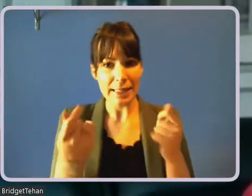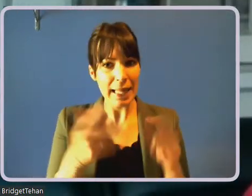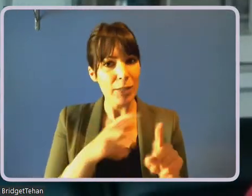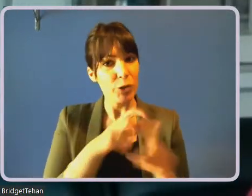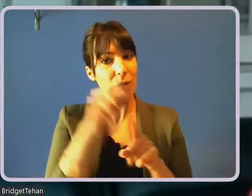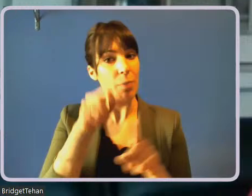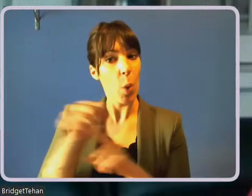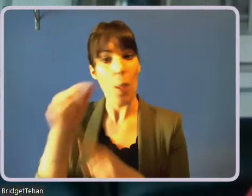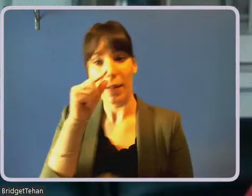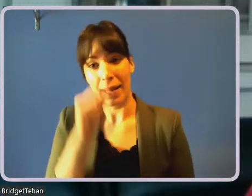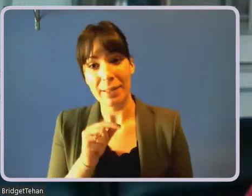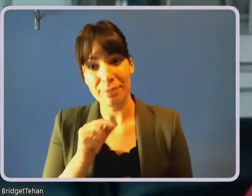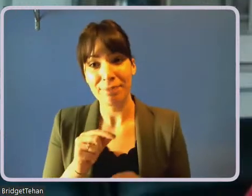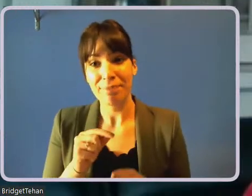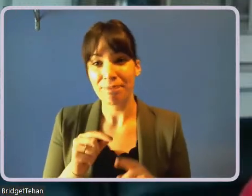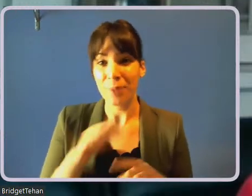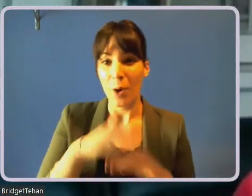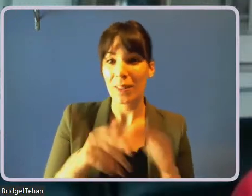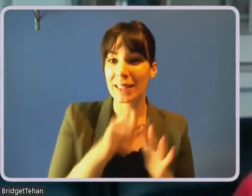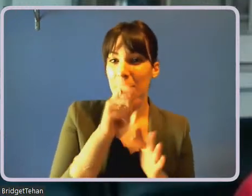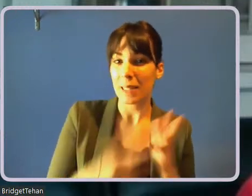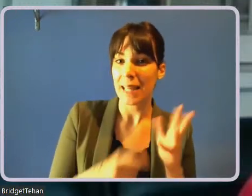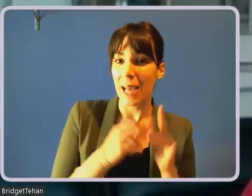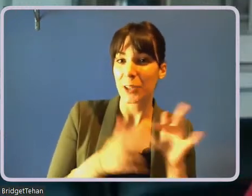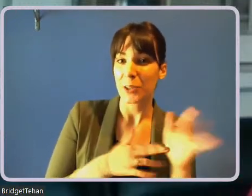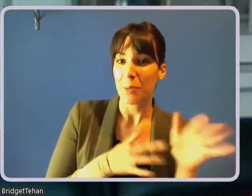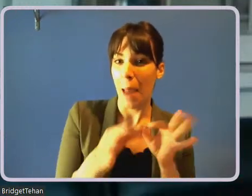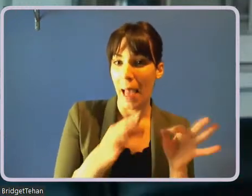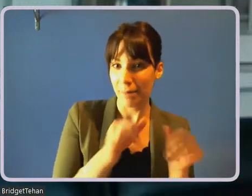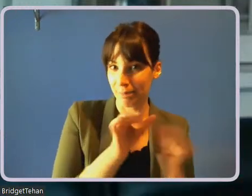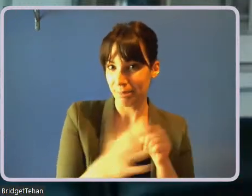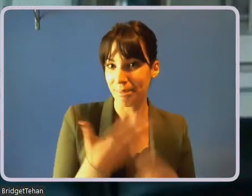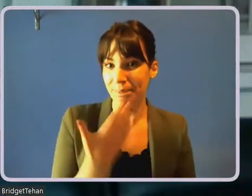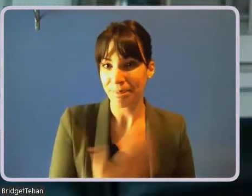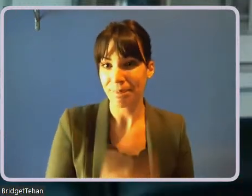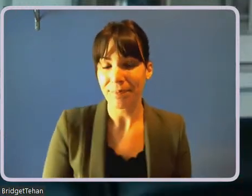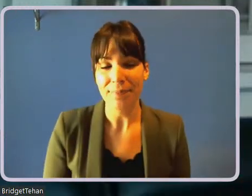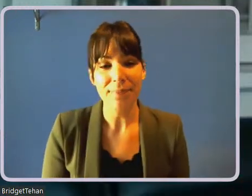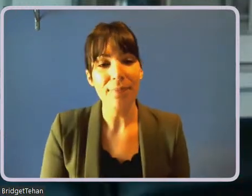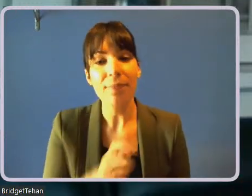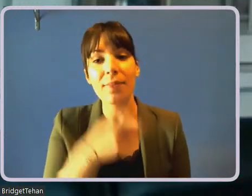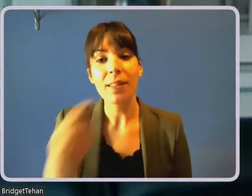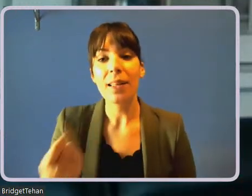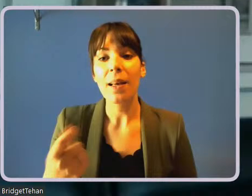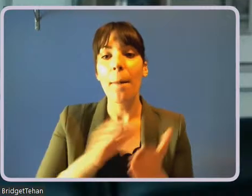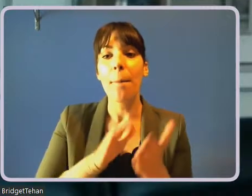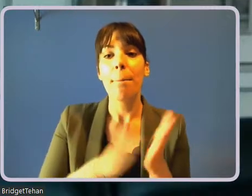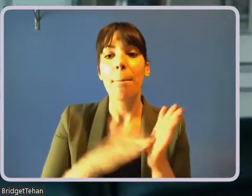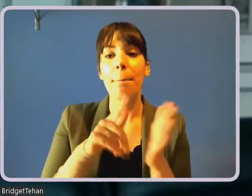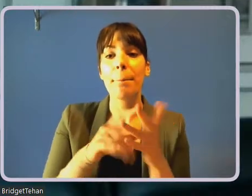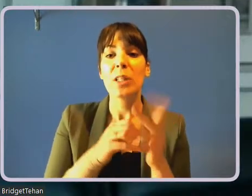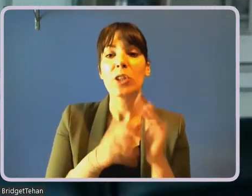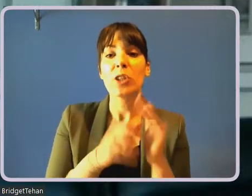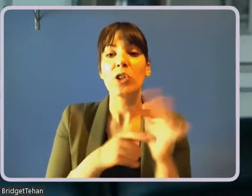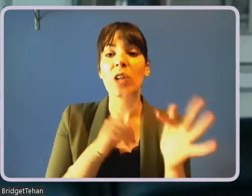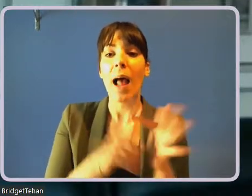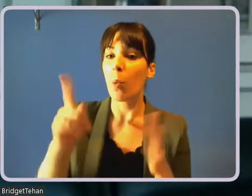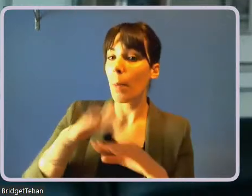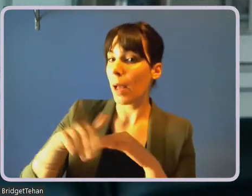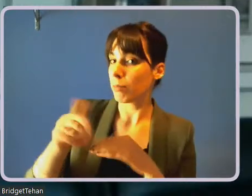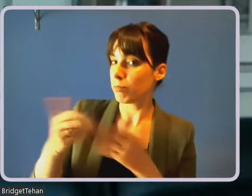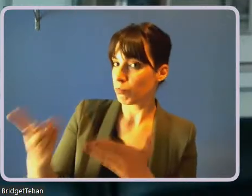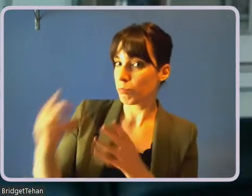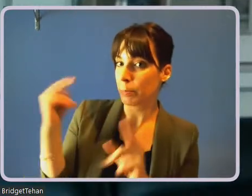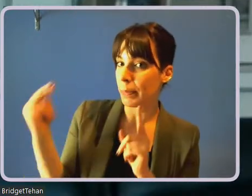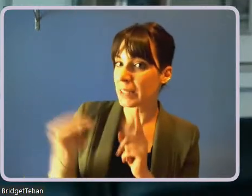action plans as well. Thank you. Michelle, what about you from a local government perspective? 2 or 3